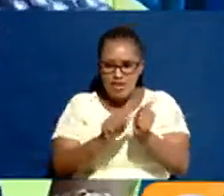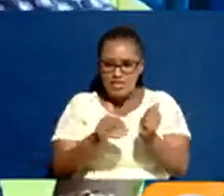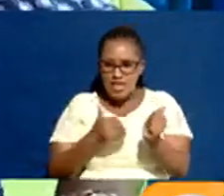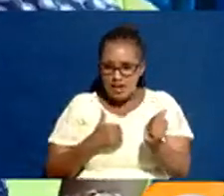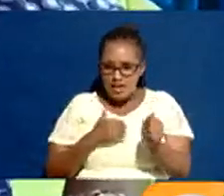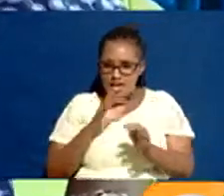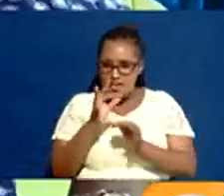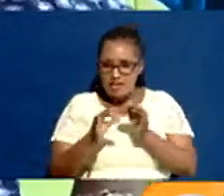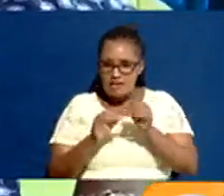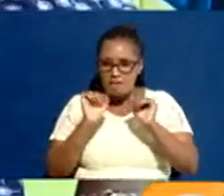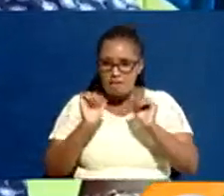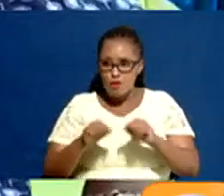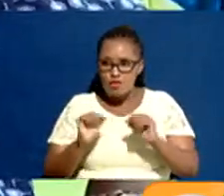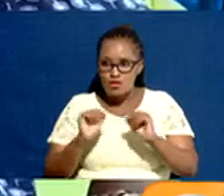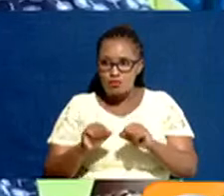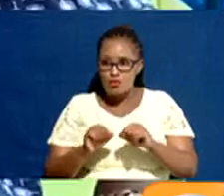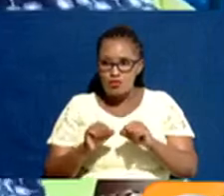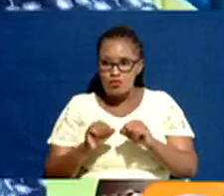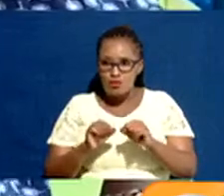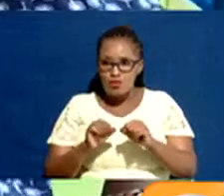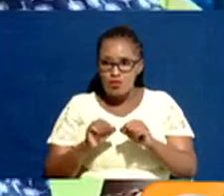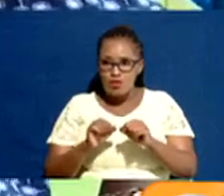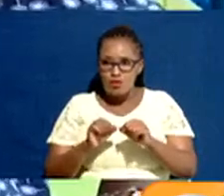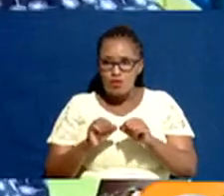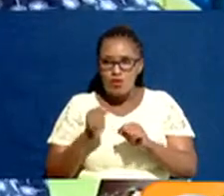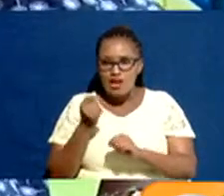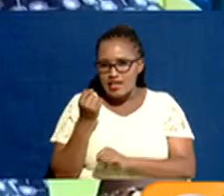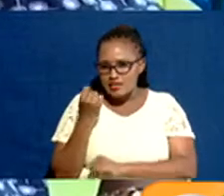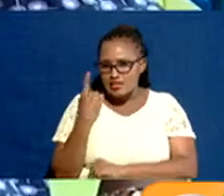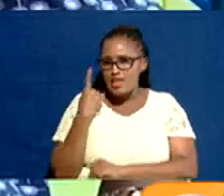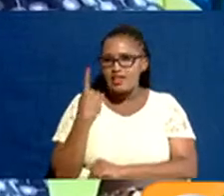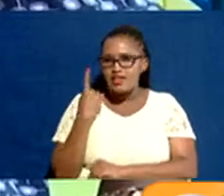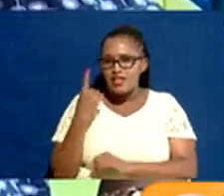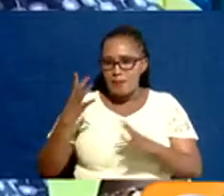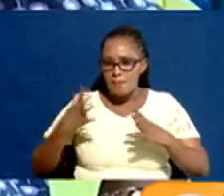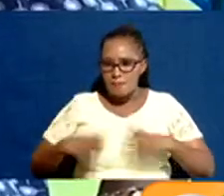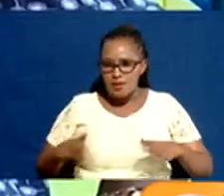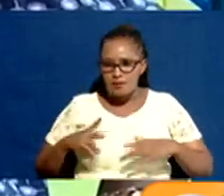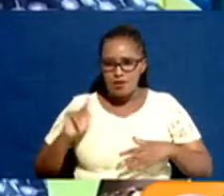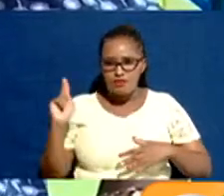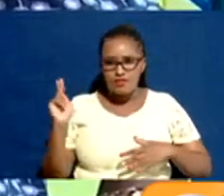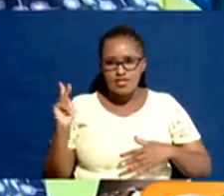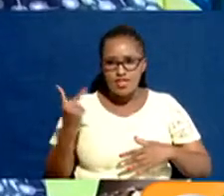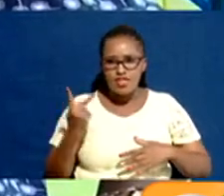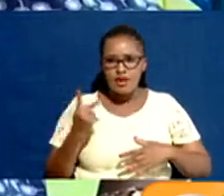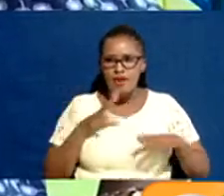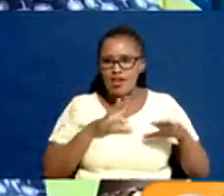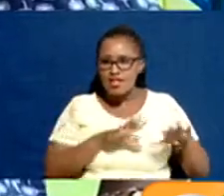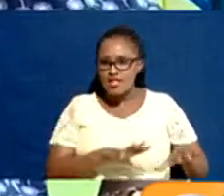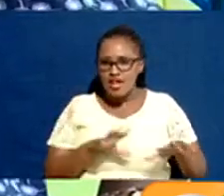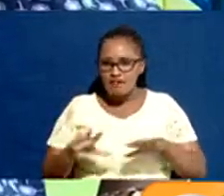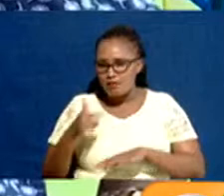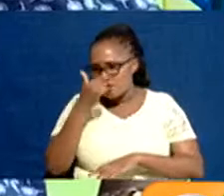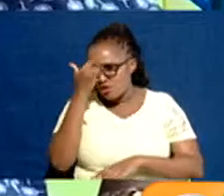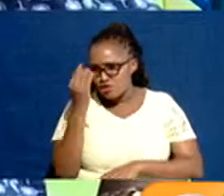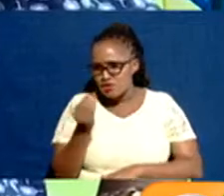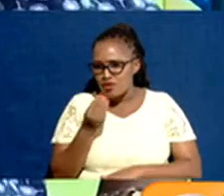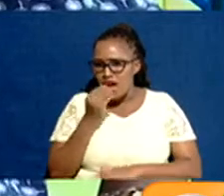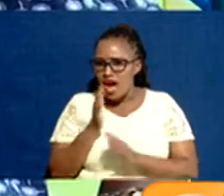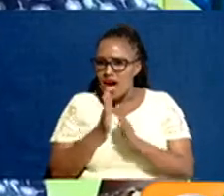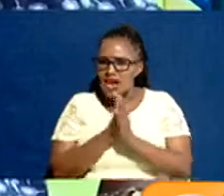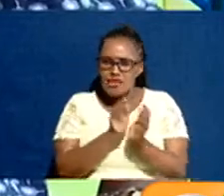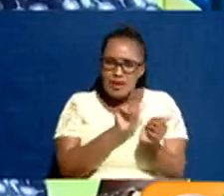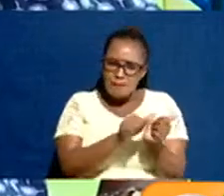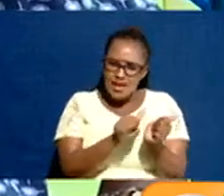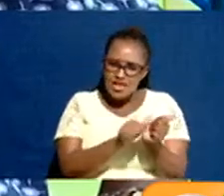if they can be patriotic Kenyans to understand that people of Kenya need food and the maize they are holding is